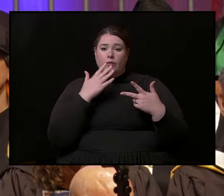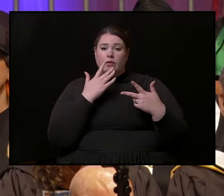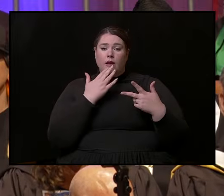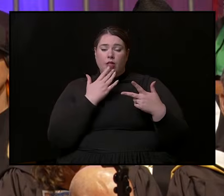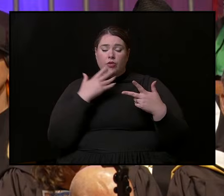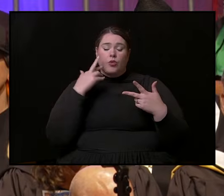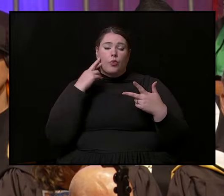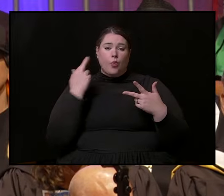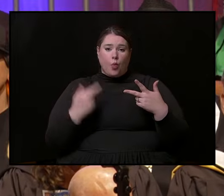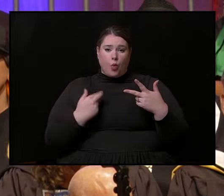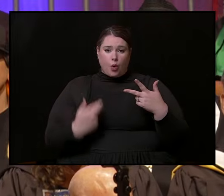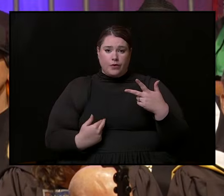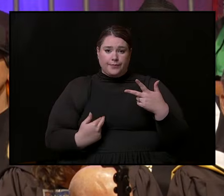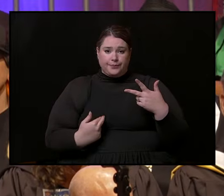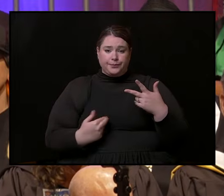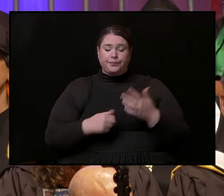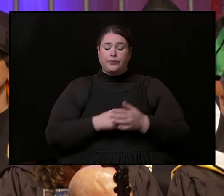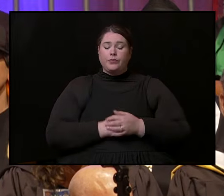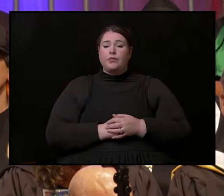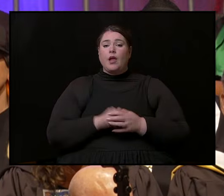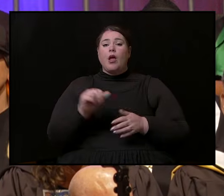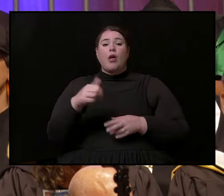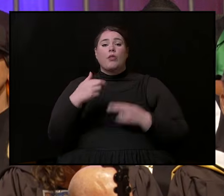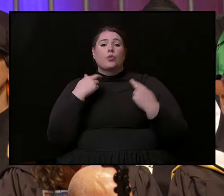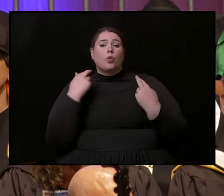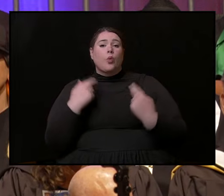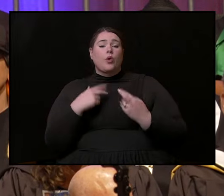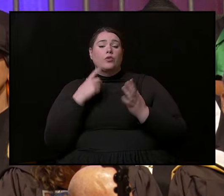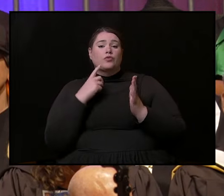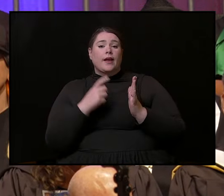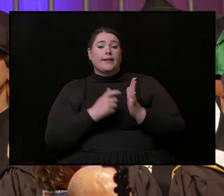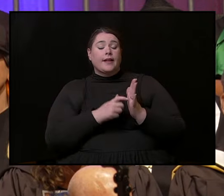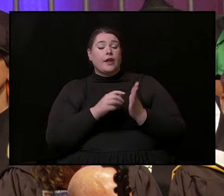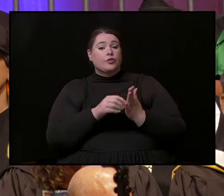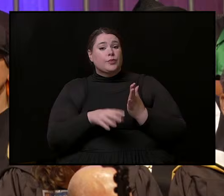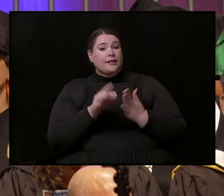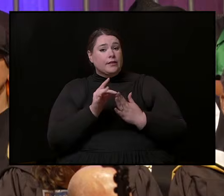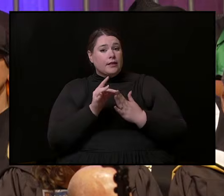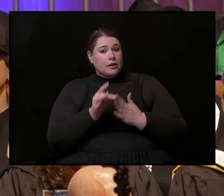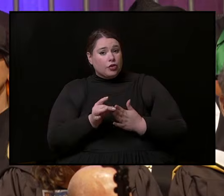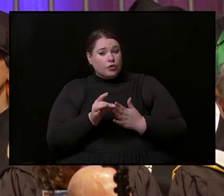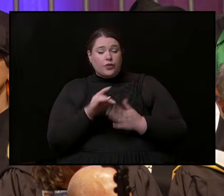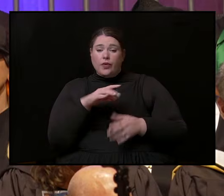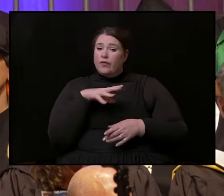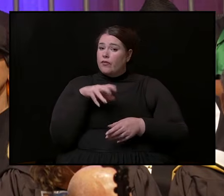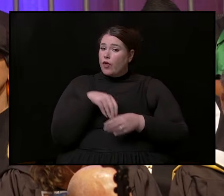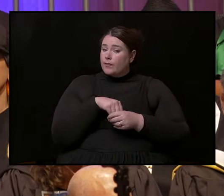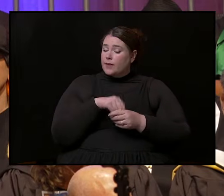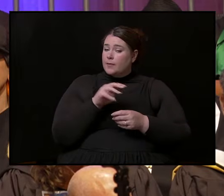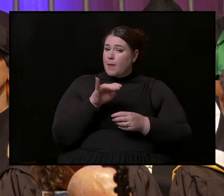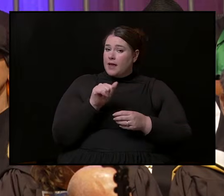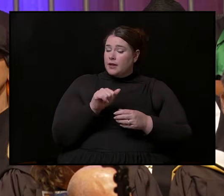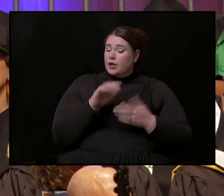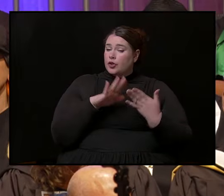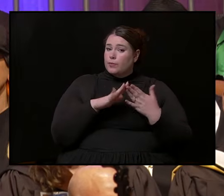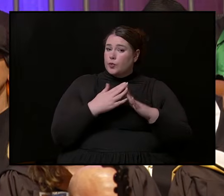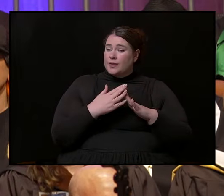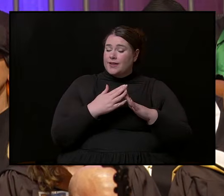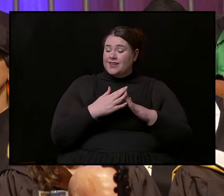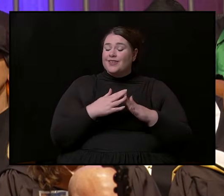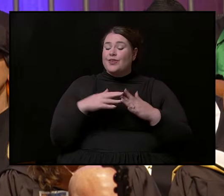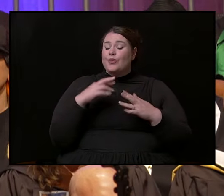Other cords include students who have been recognized for their outstanding leadership and involvement in the MICA community, and they wear bright blue